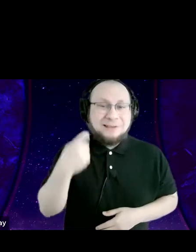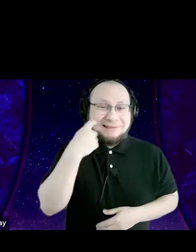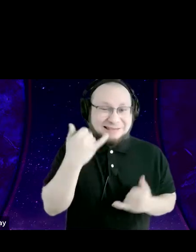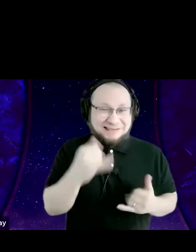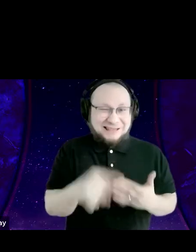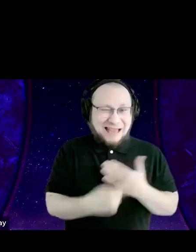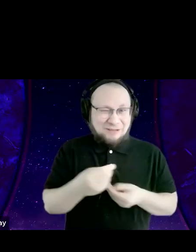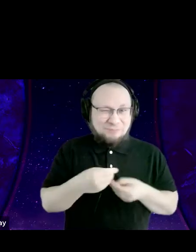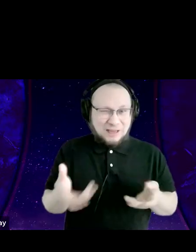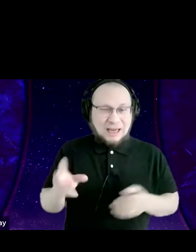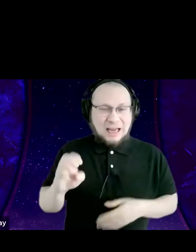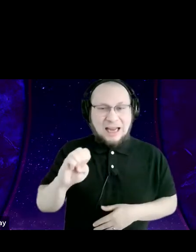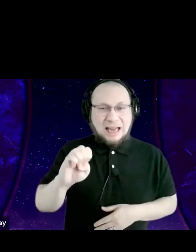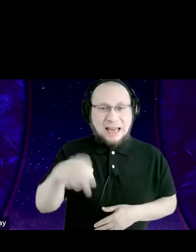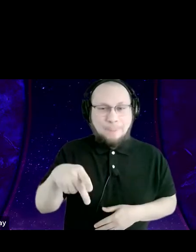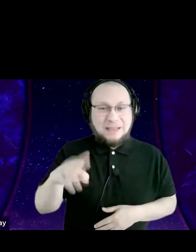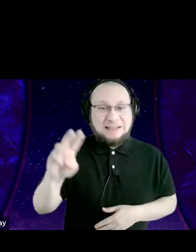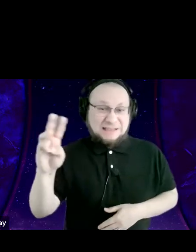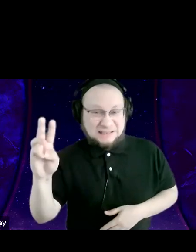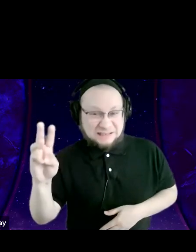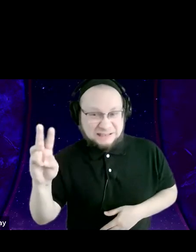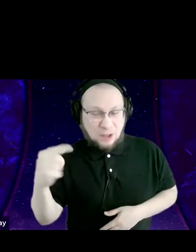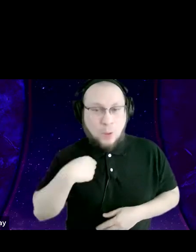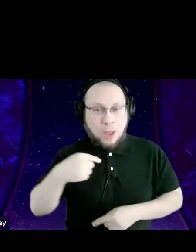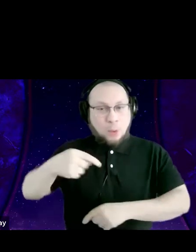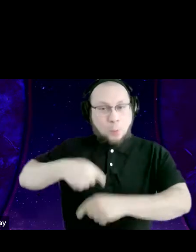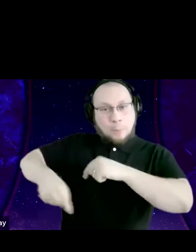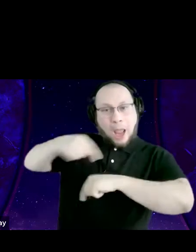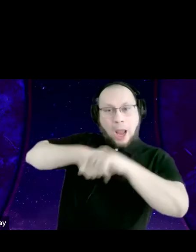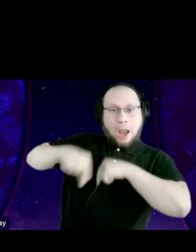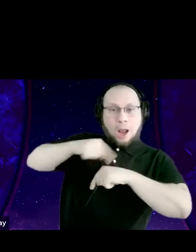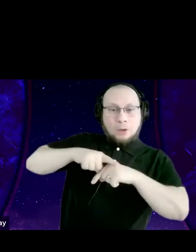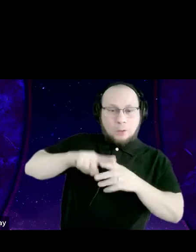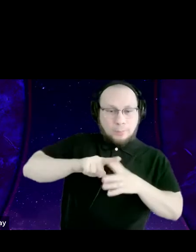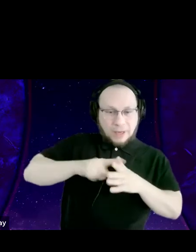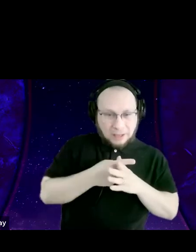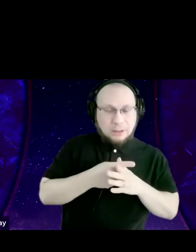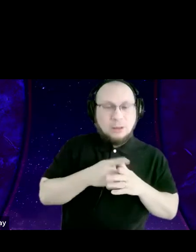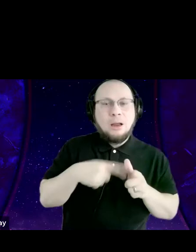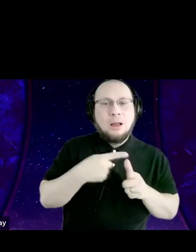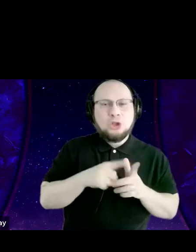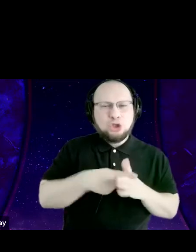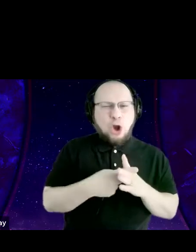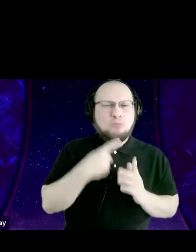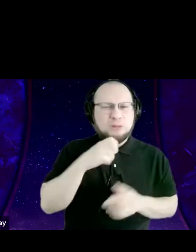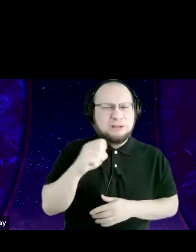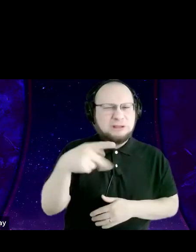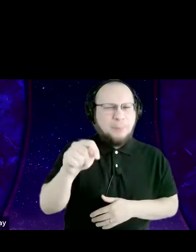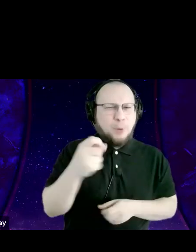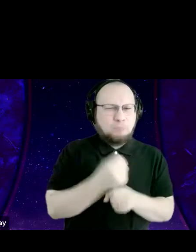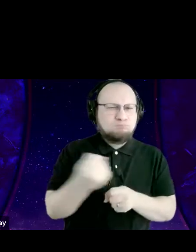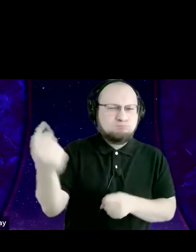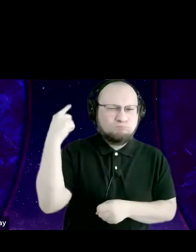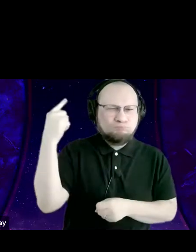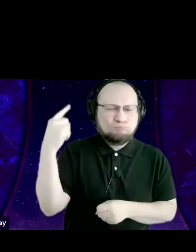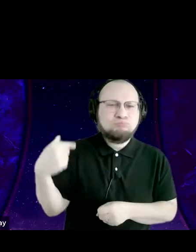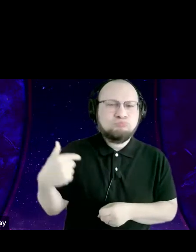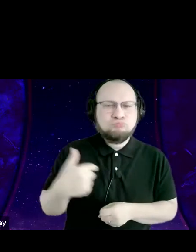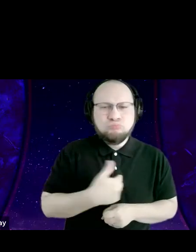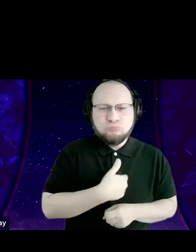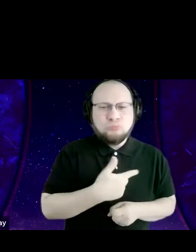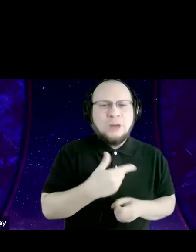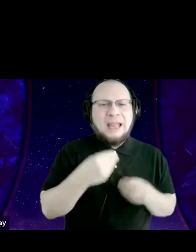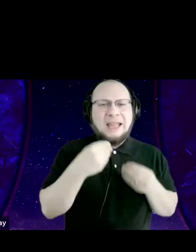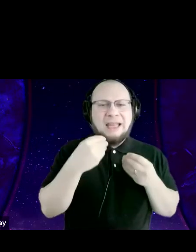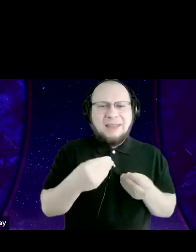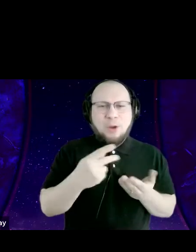today. We sort of went back to the beginning of our experiment that we started in September, and we have been feeding you a little